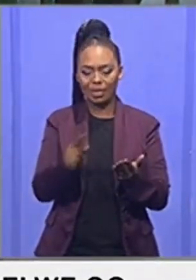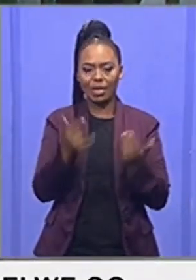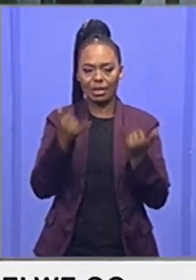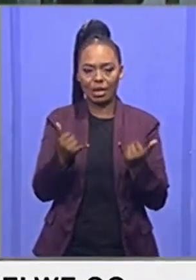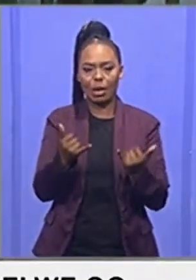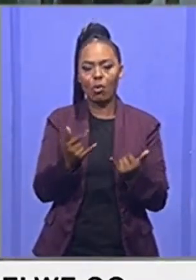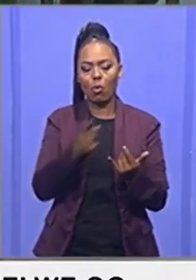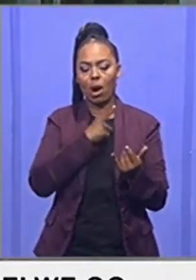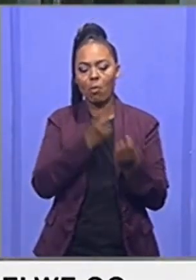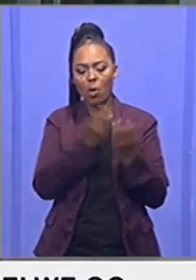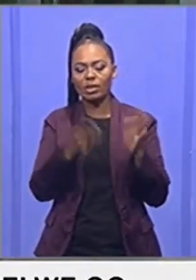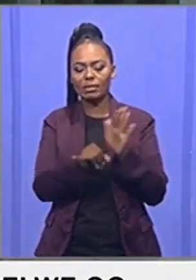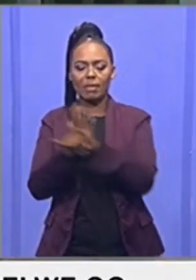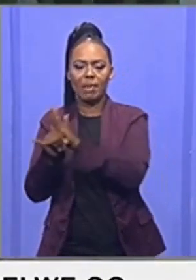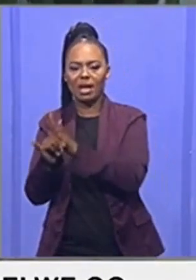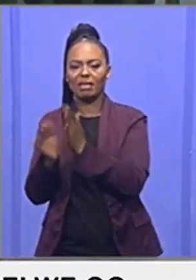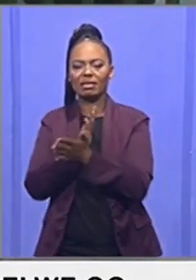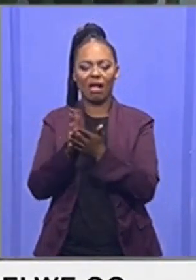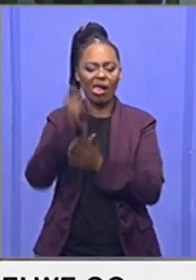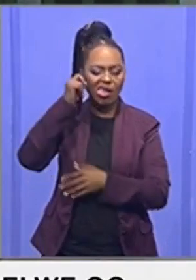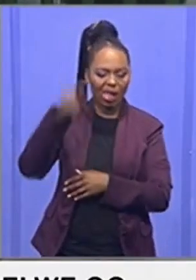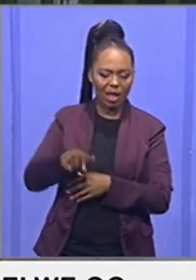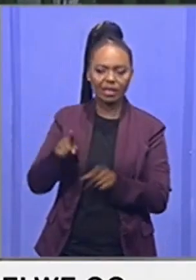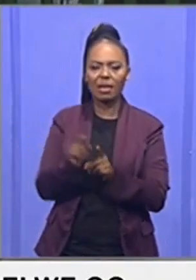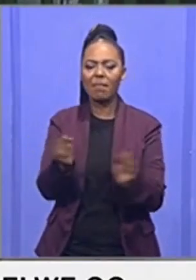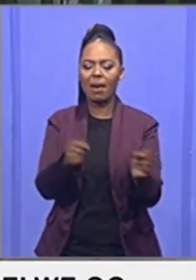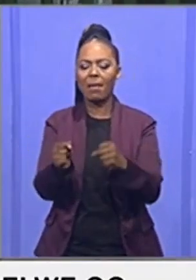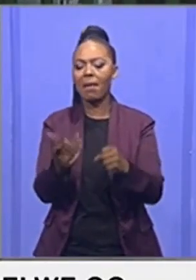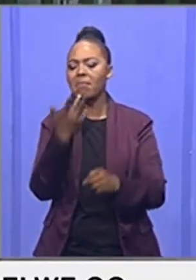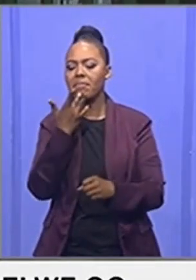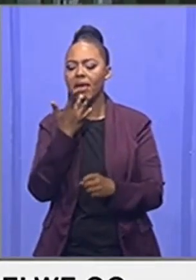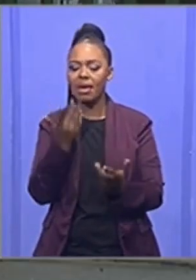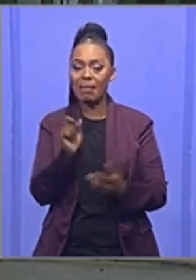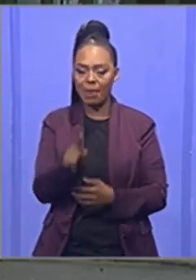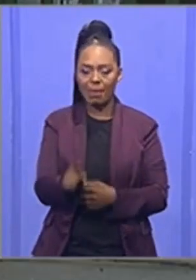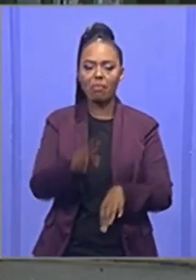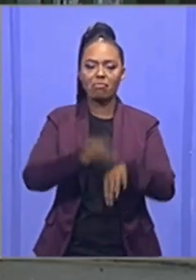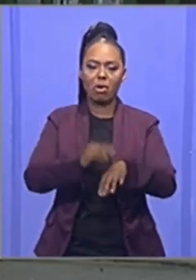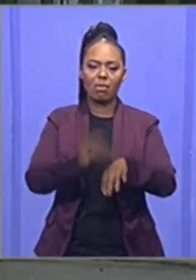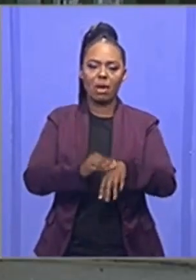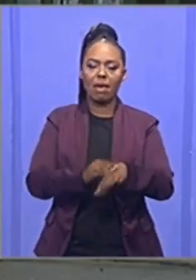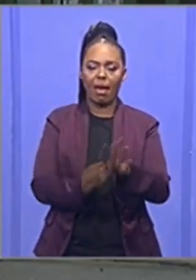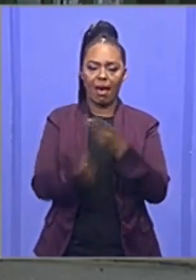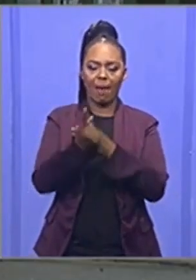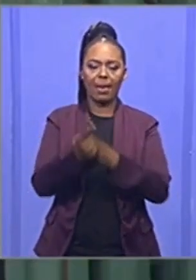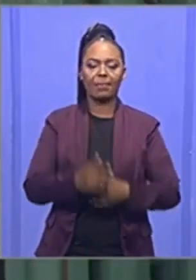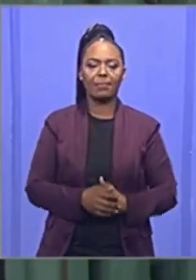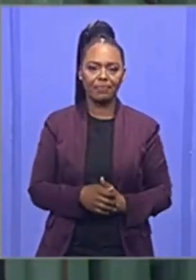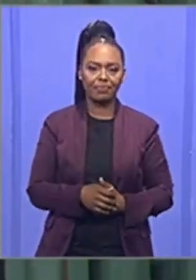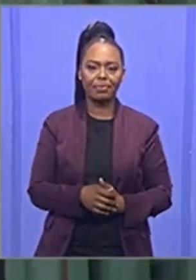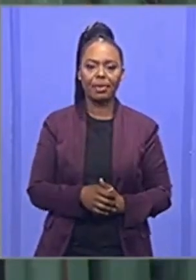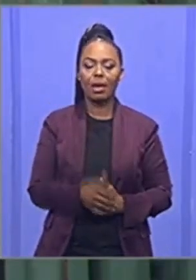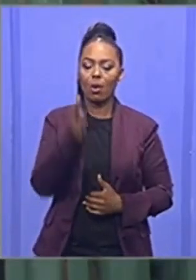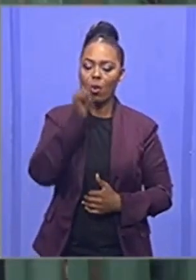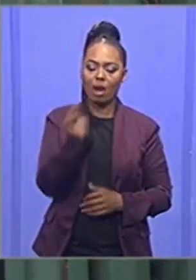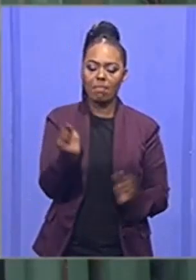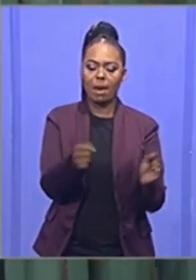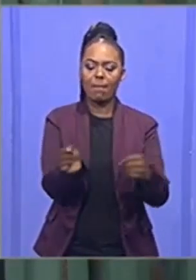maitemogelo di ne di kgatolosiwa mme go thapiwa ka go gobelela. When we're embarking on our recruitment and